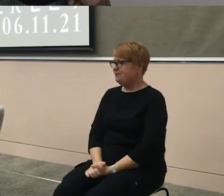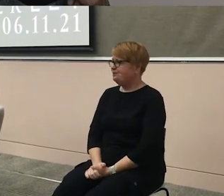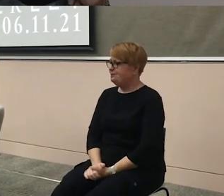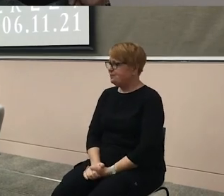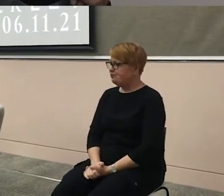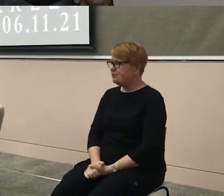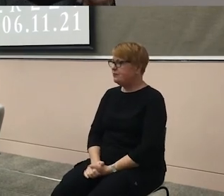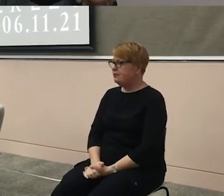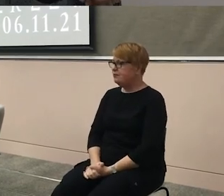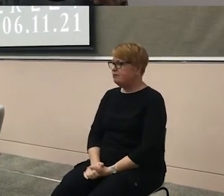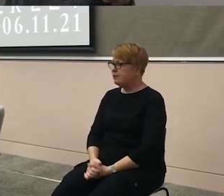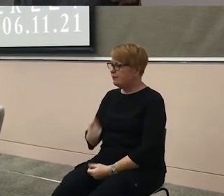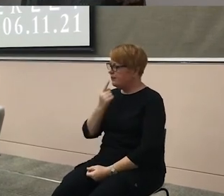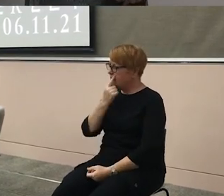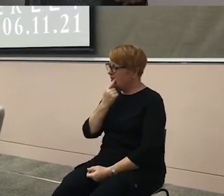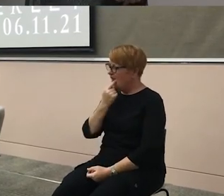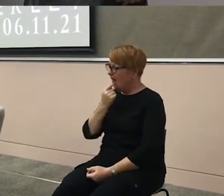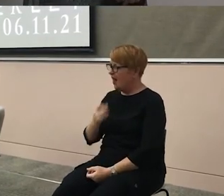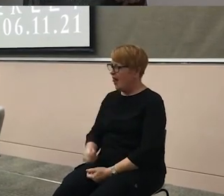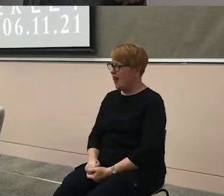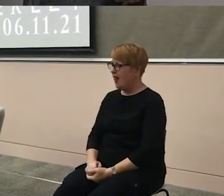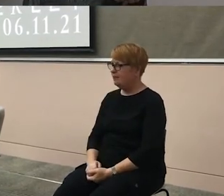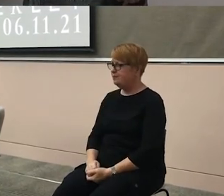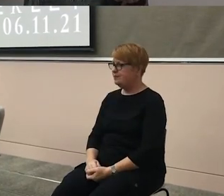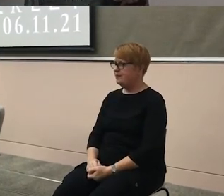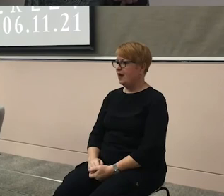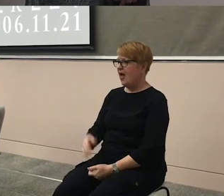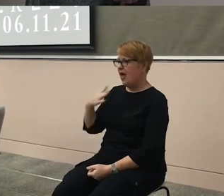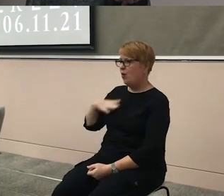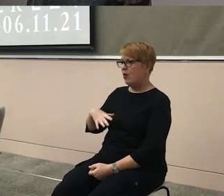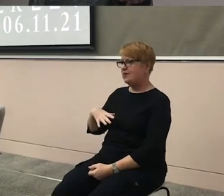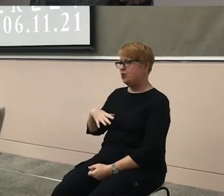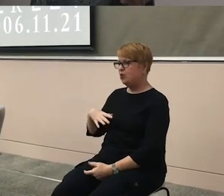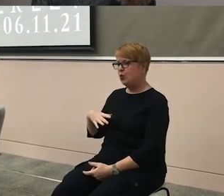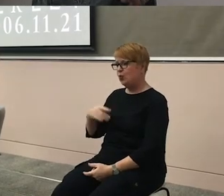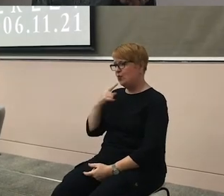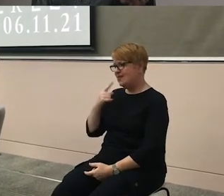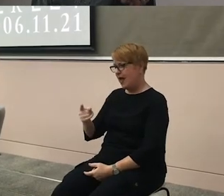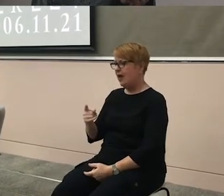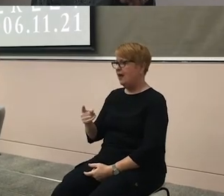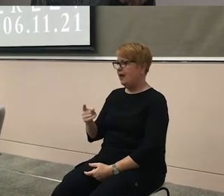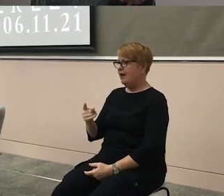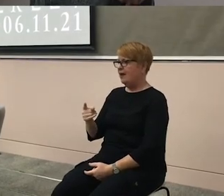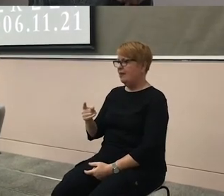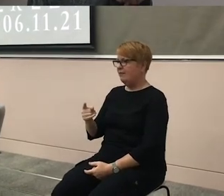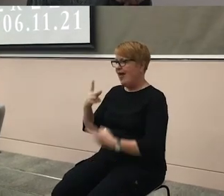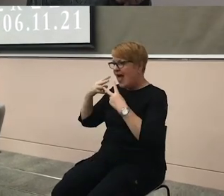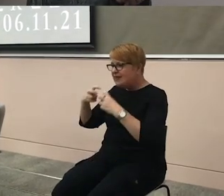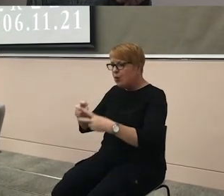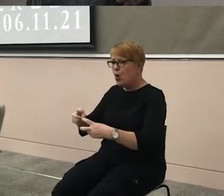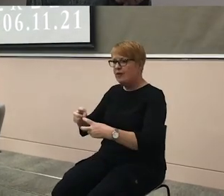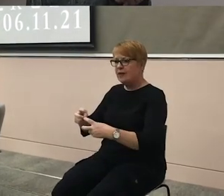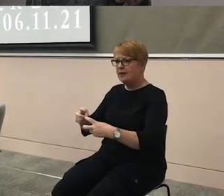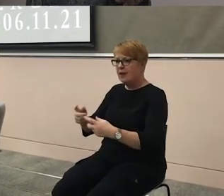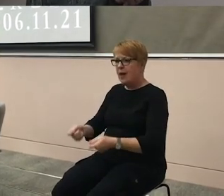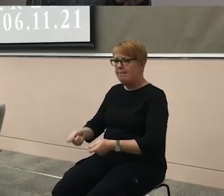bring up the fact that these exploring of our own, you know, family, you know, people in our own families and stuff. And my